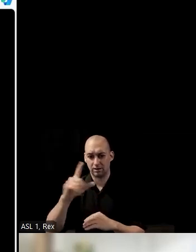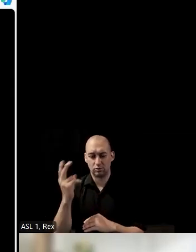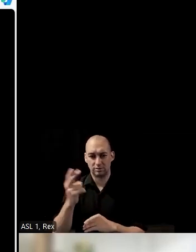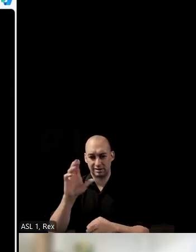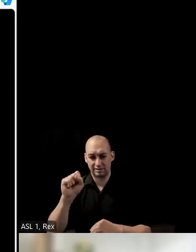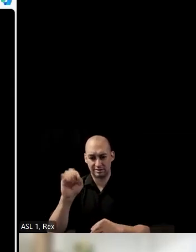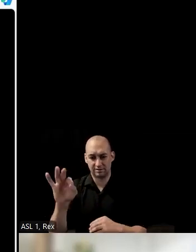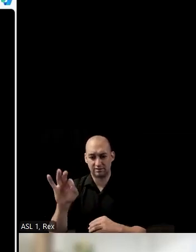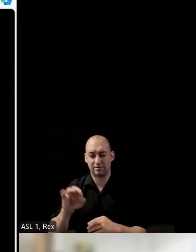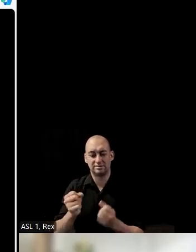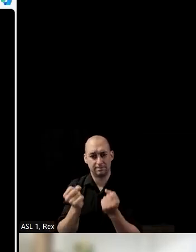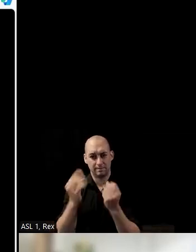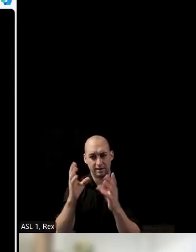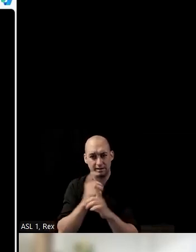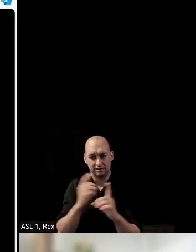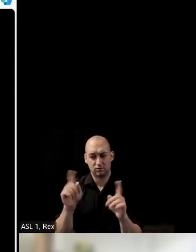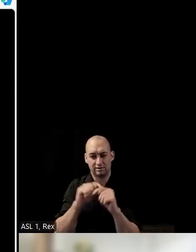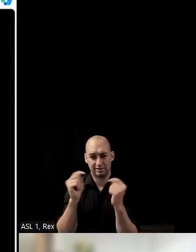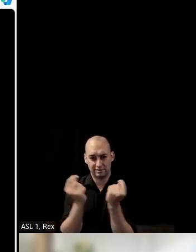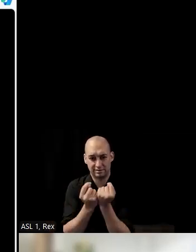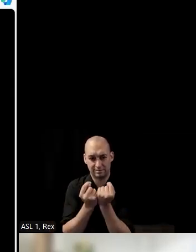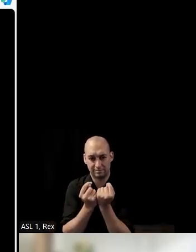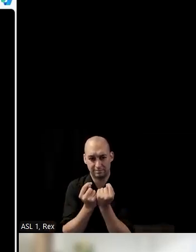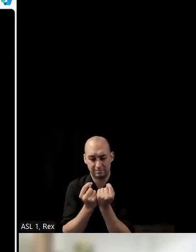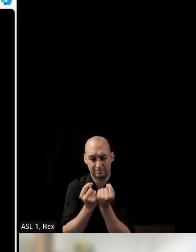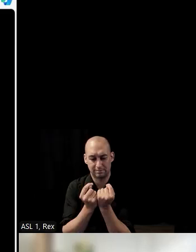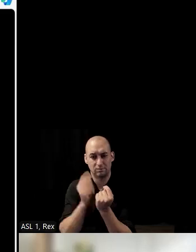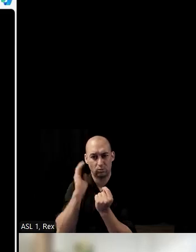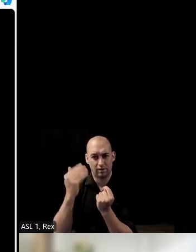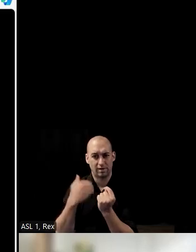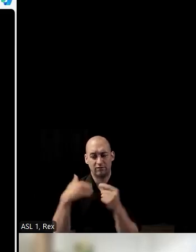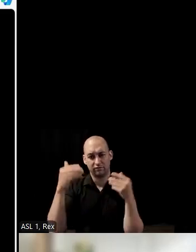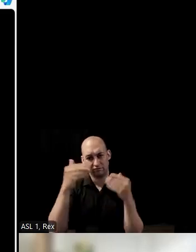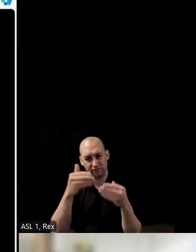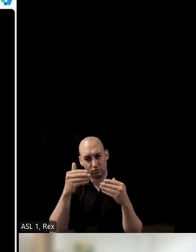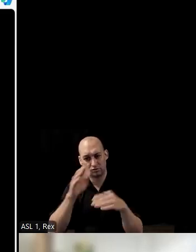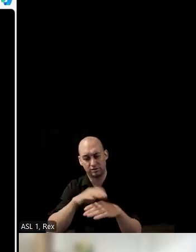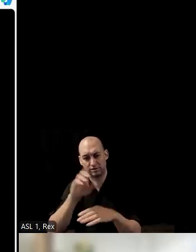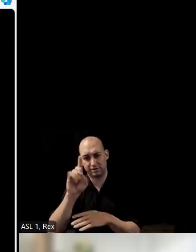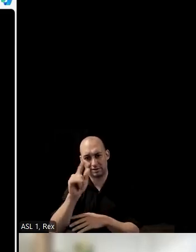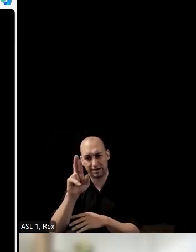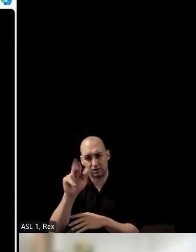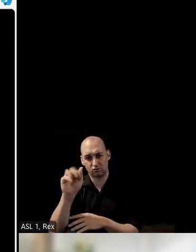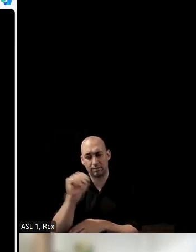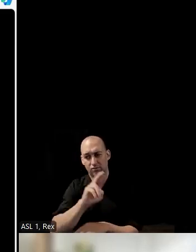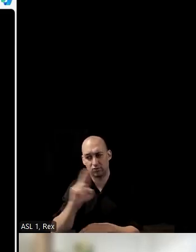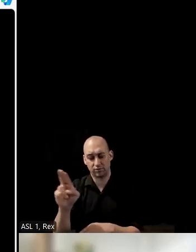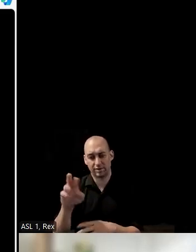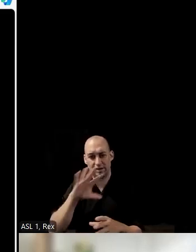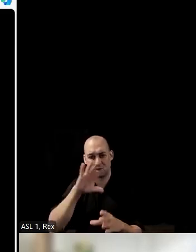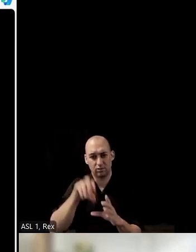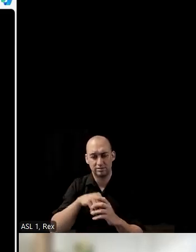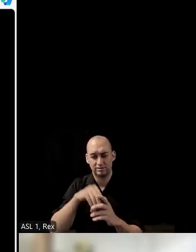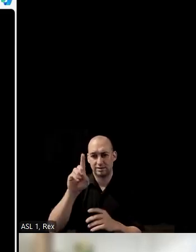involves a multidisciplinary team, and we'll have us focus on the diagram on the right there. That includes the